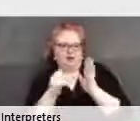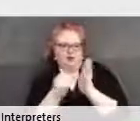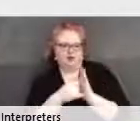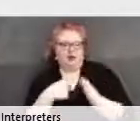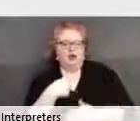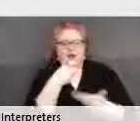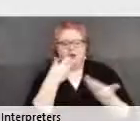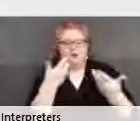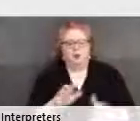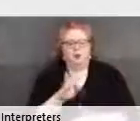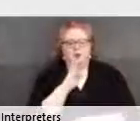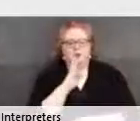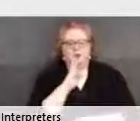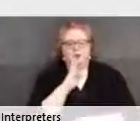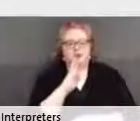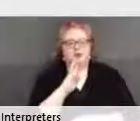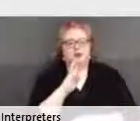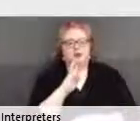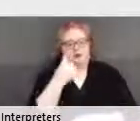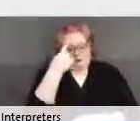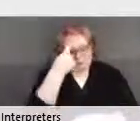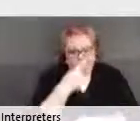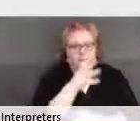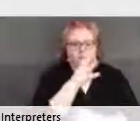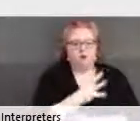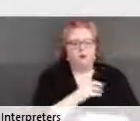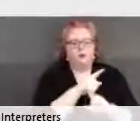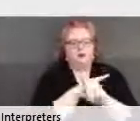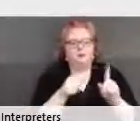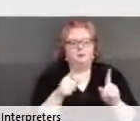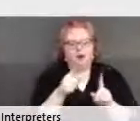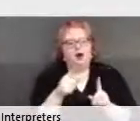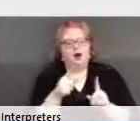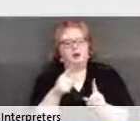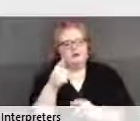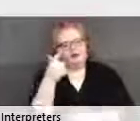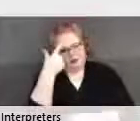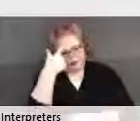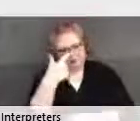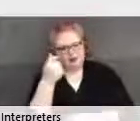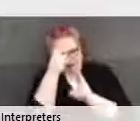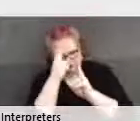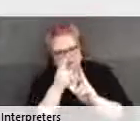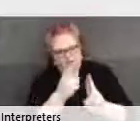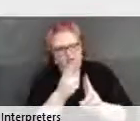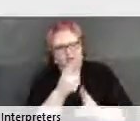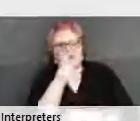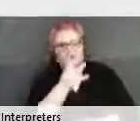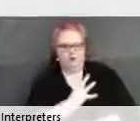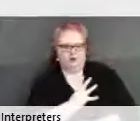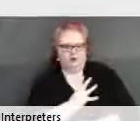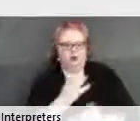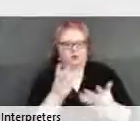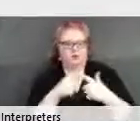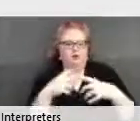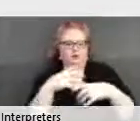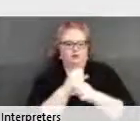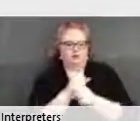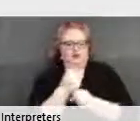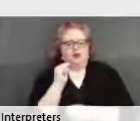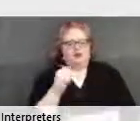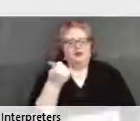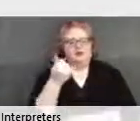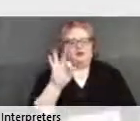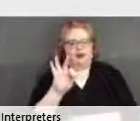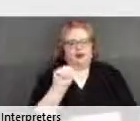of women. A little while, the Mayor will do a proclamation, which will summarize the 19th Amendment. I do not want